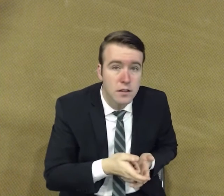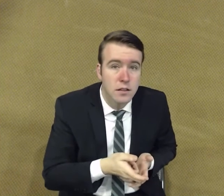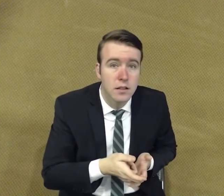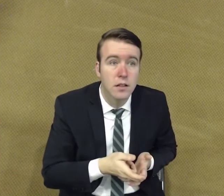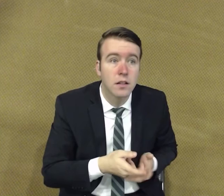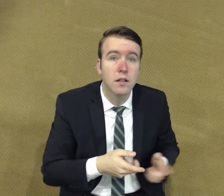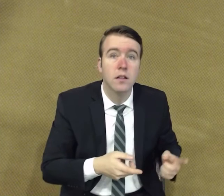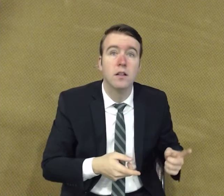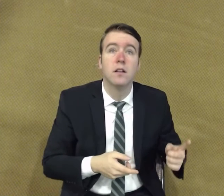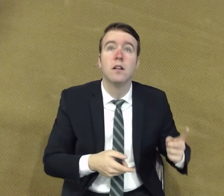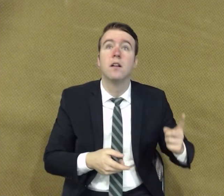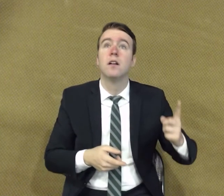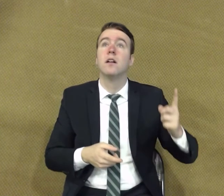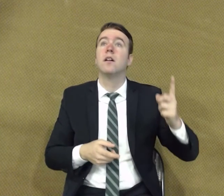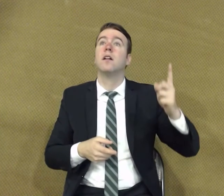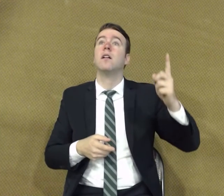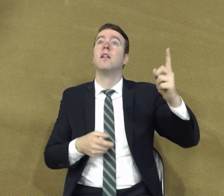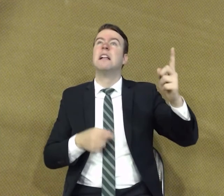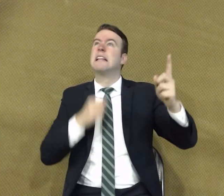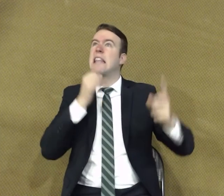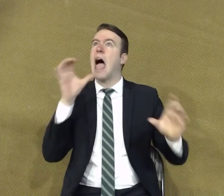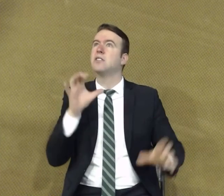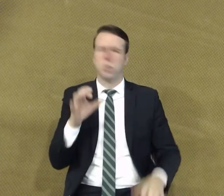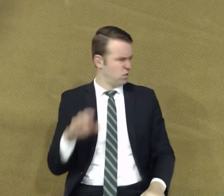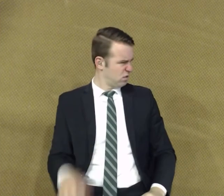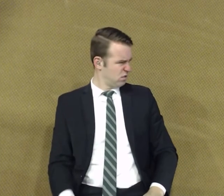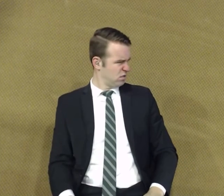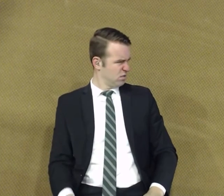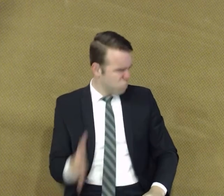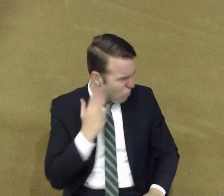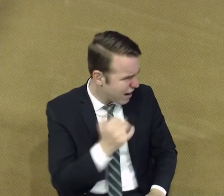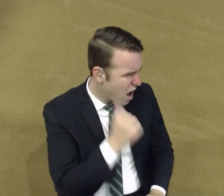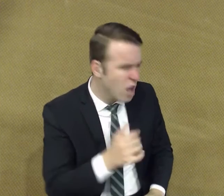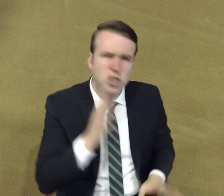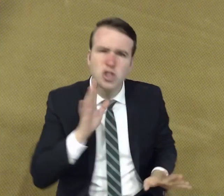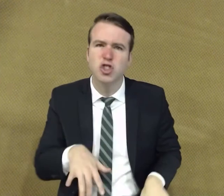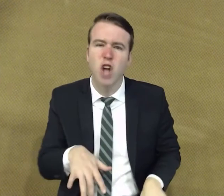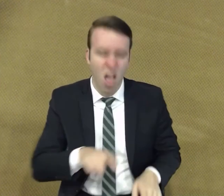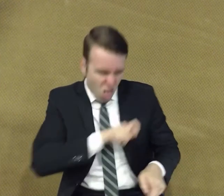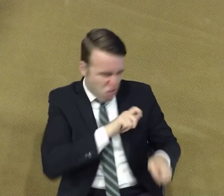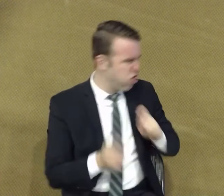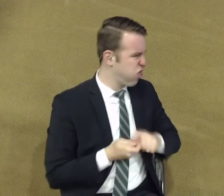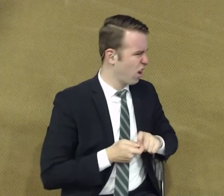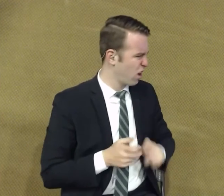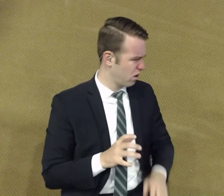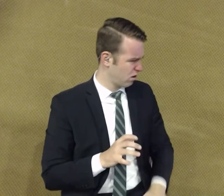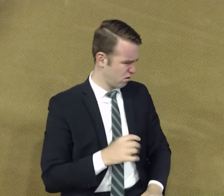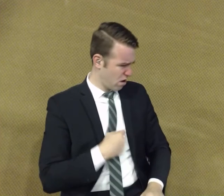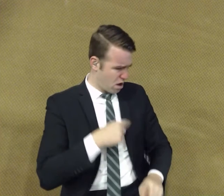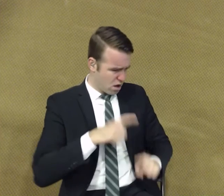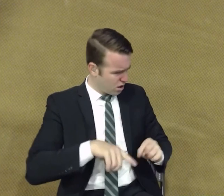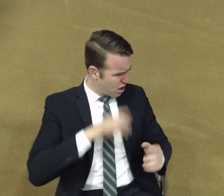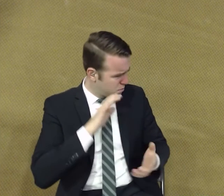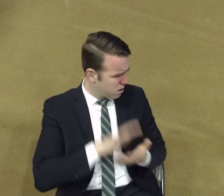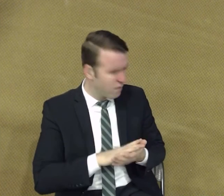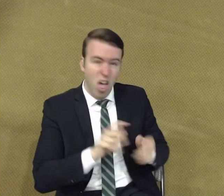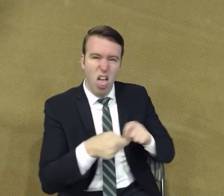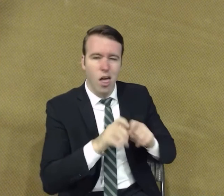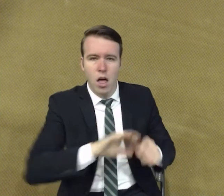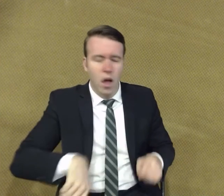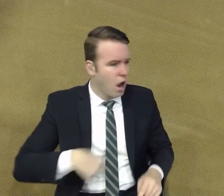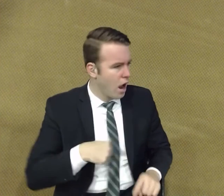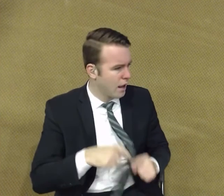then you're shocked when he doesn't do what he's supposed to do. And instead of retaliating, you're like, I can't believe you did